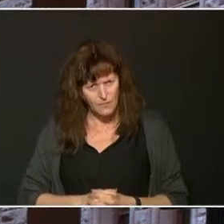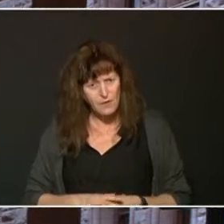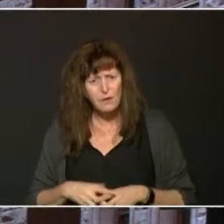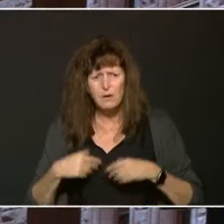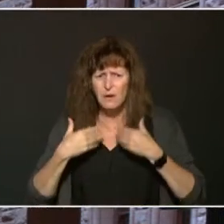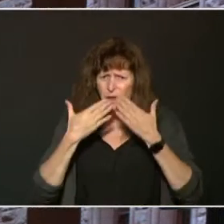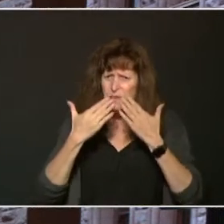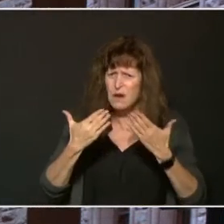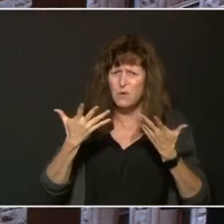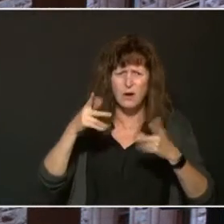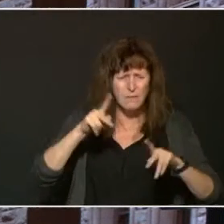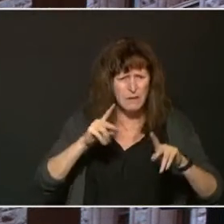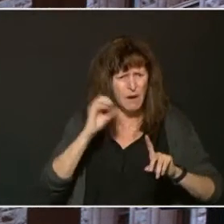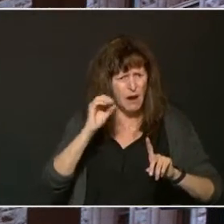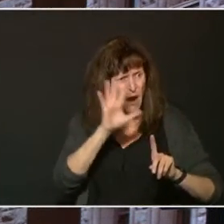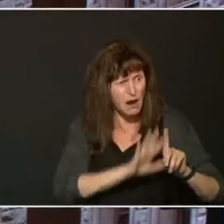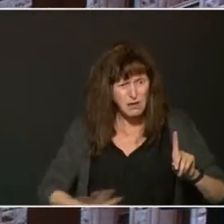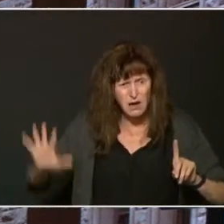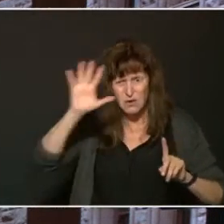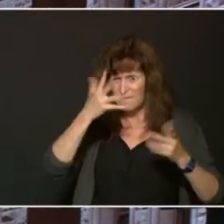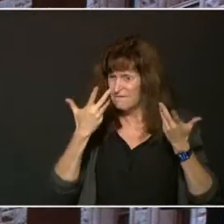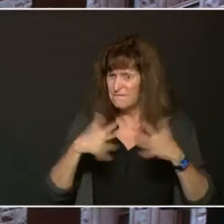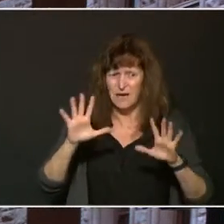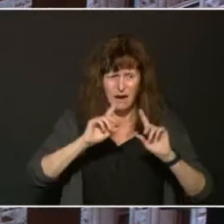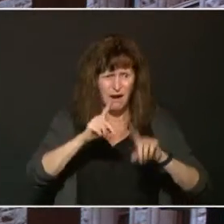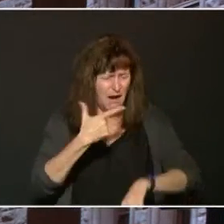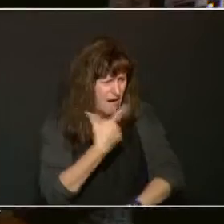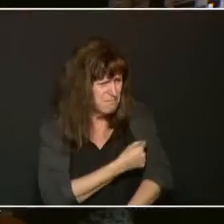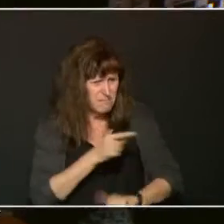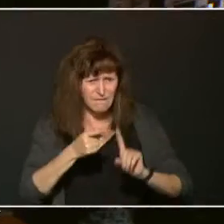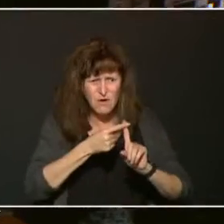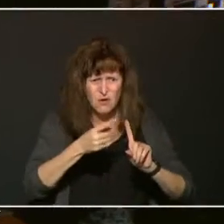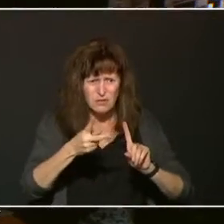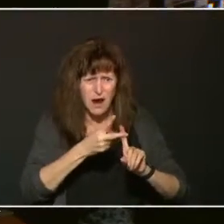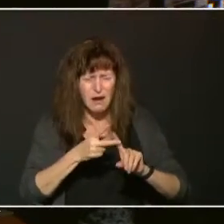so far, but we have a ways to go still. Follow-up?